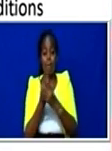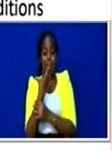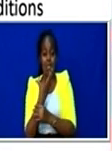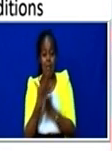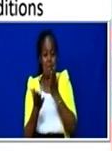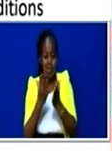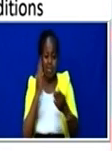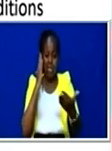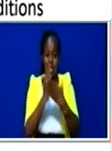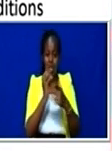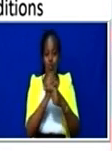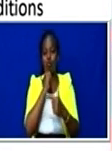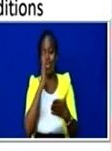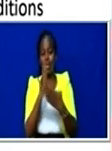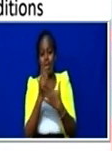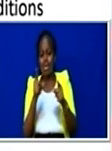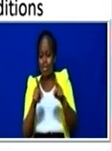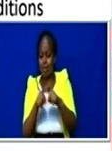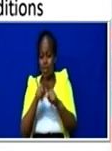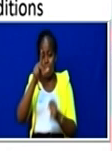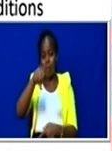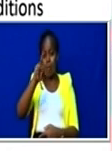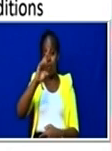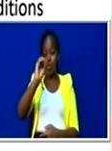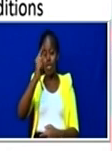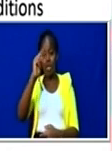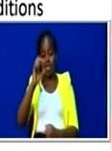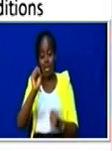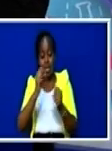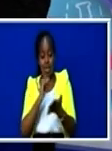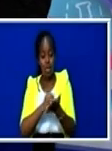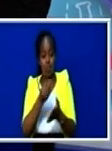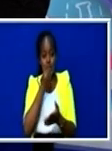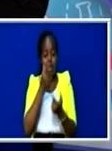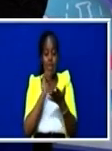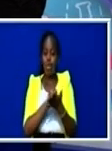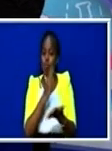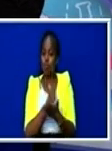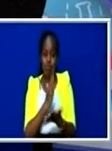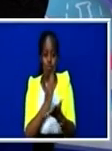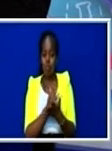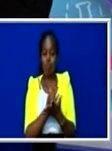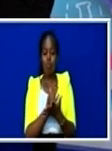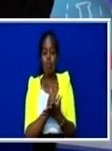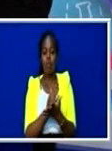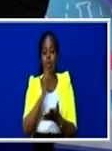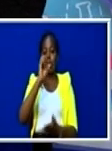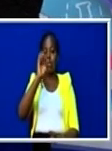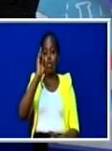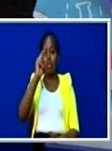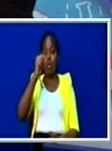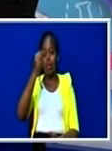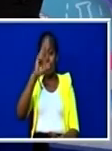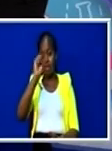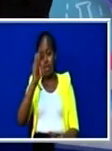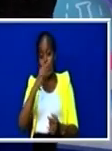So that is why we are saying even the proteins that we take are synthesized by the plants. Yeah,